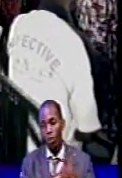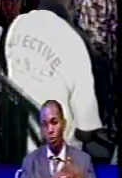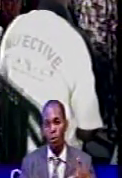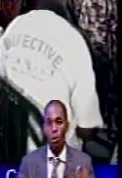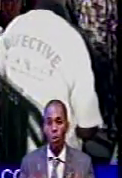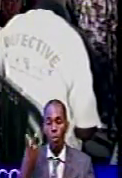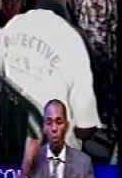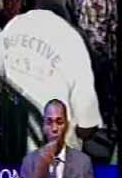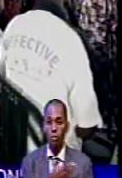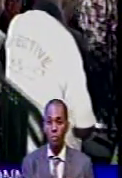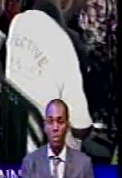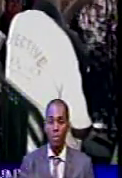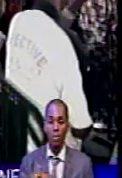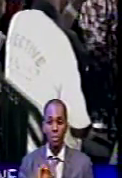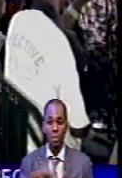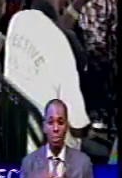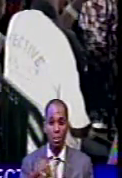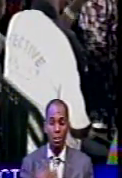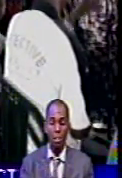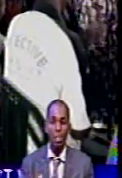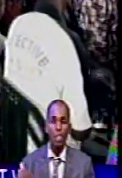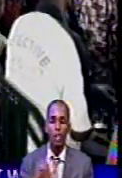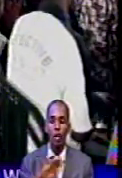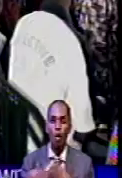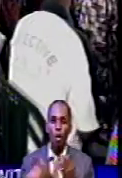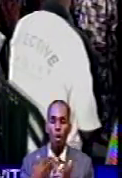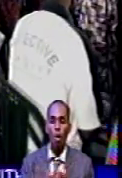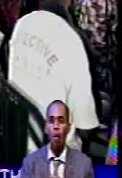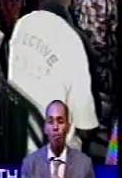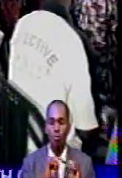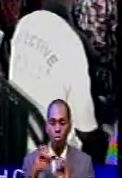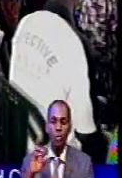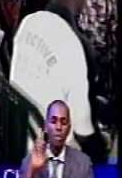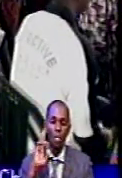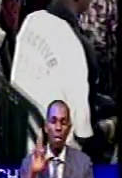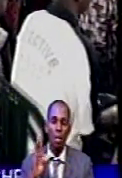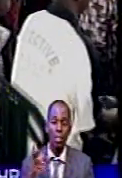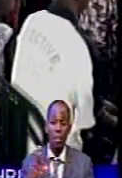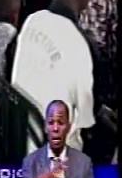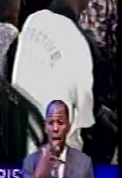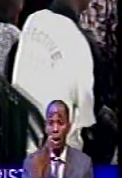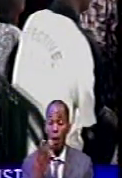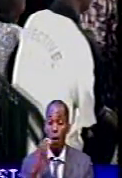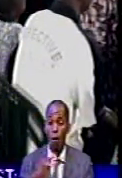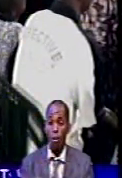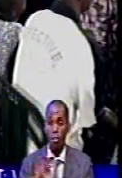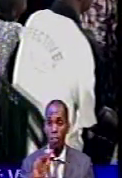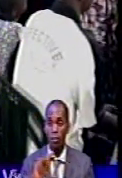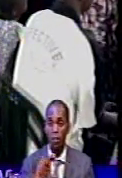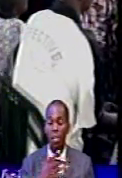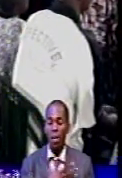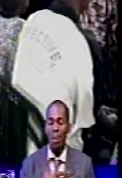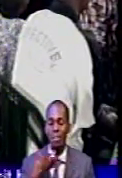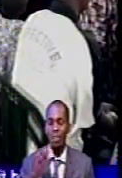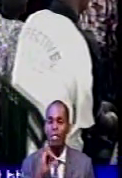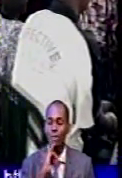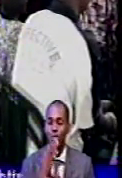He woke up with that pain. But after the prayer of the man of God tonight, the